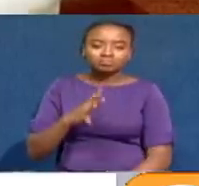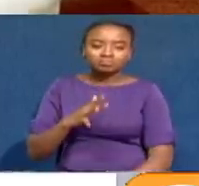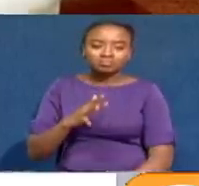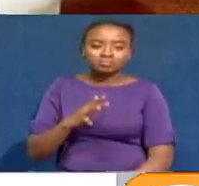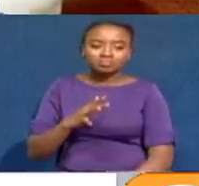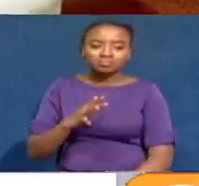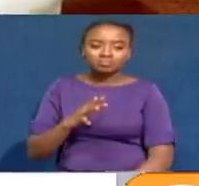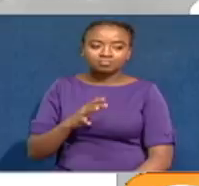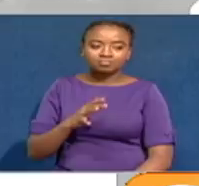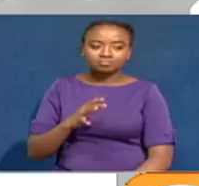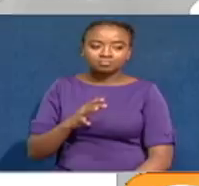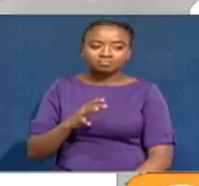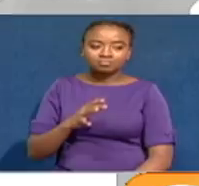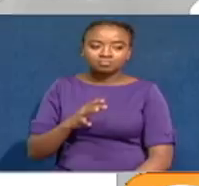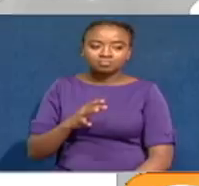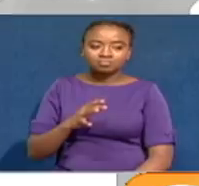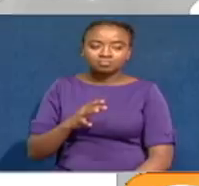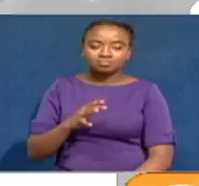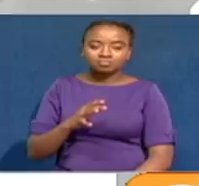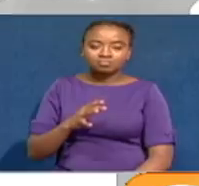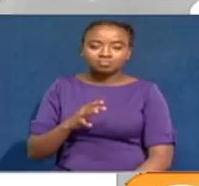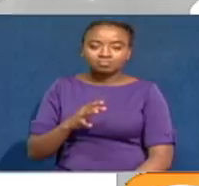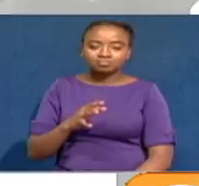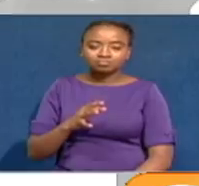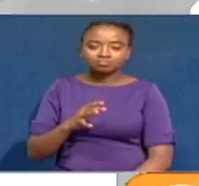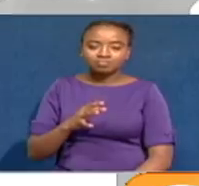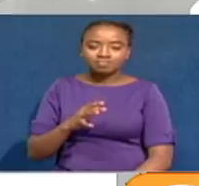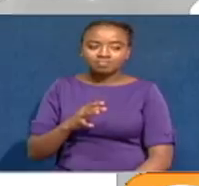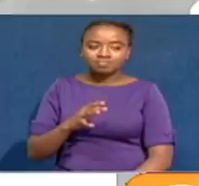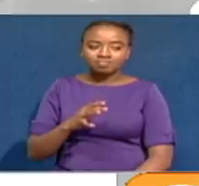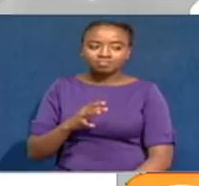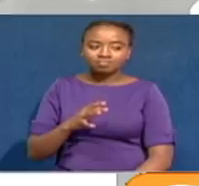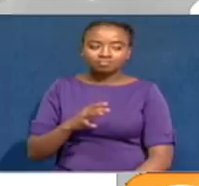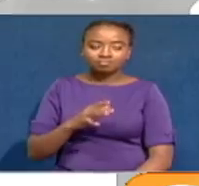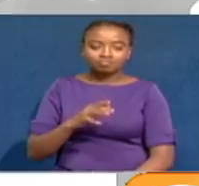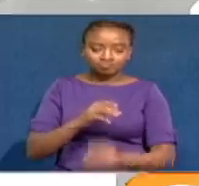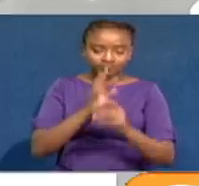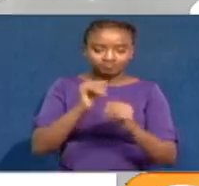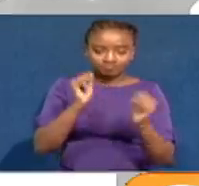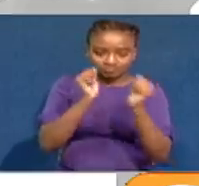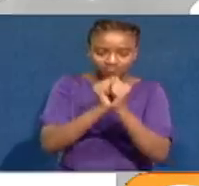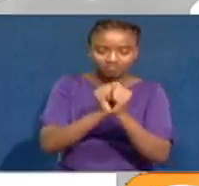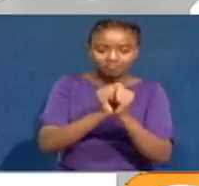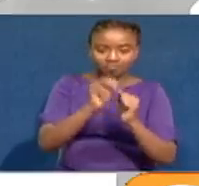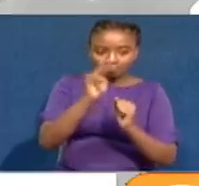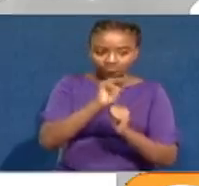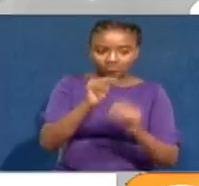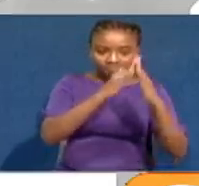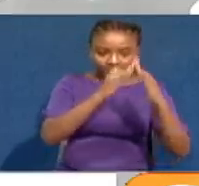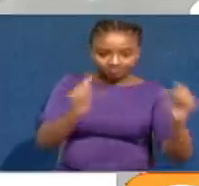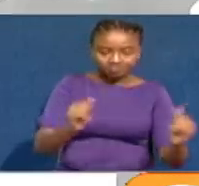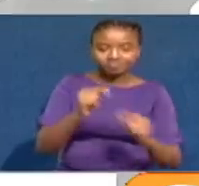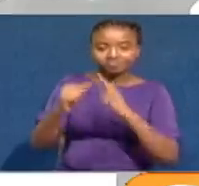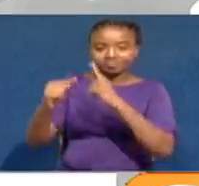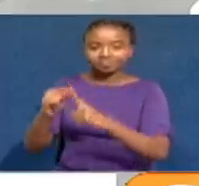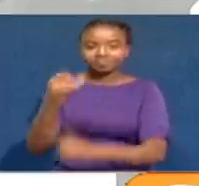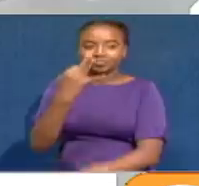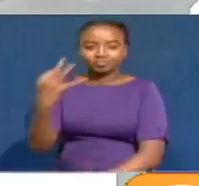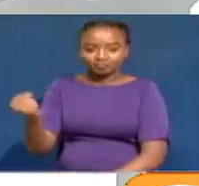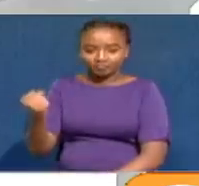million times 10 million. No, it can't be 10 million. We are talking about 10 million households times